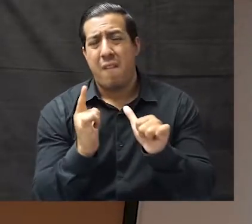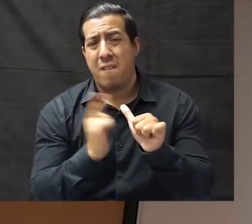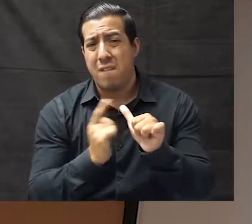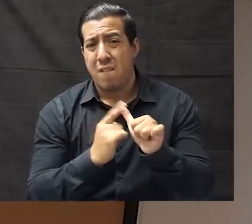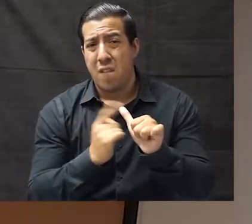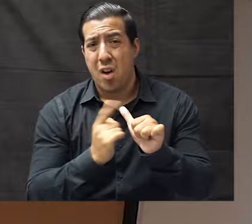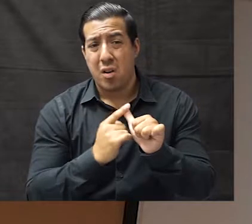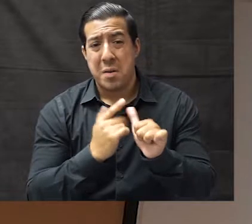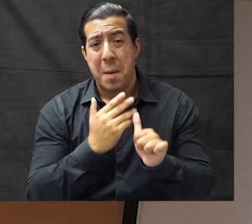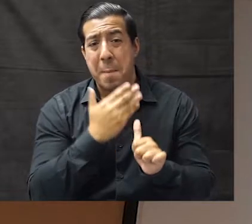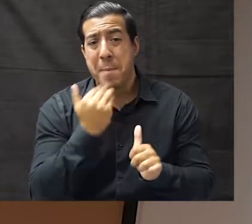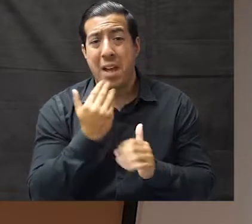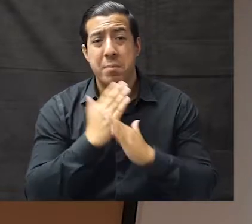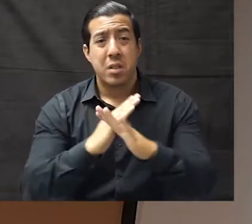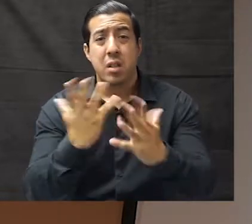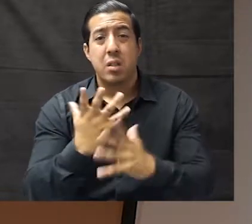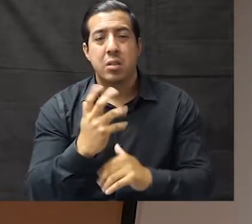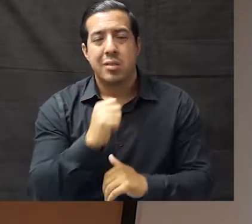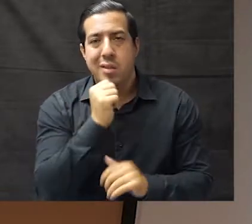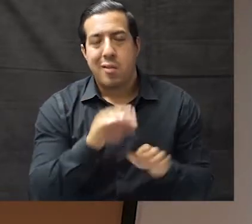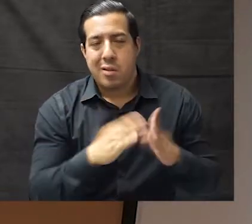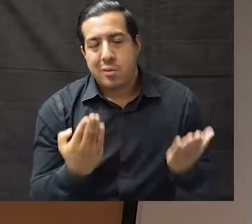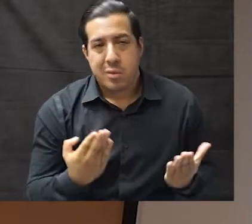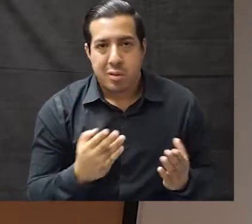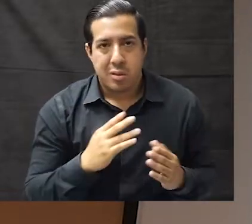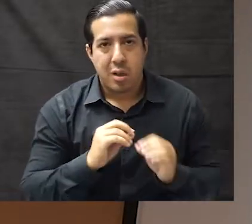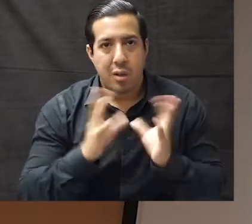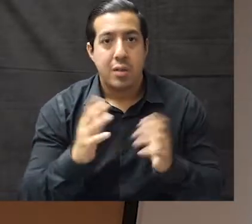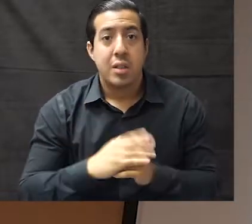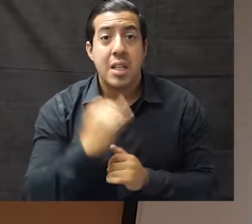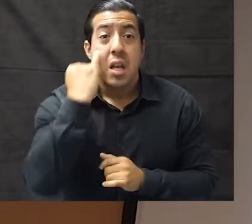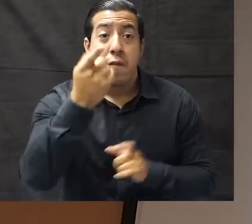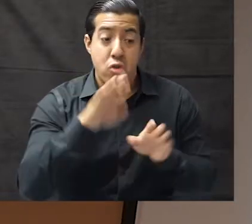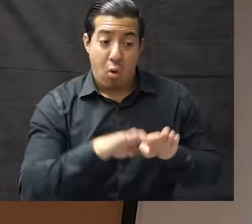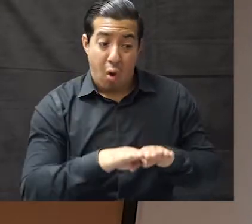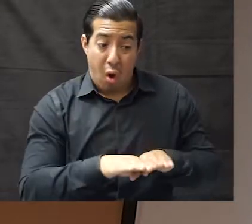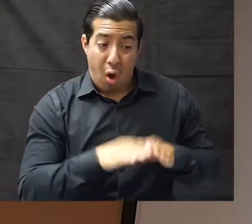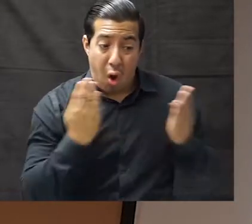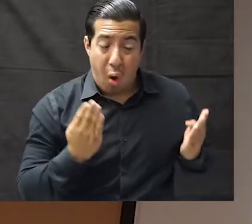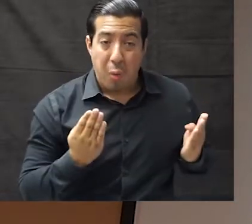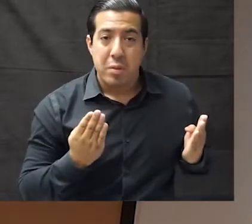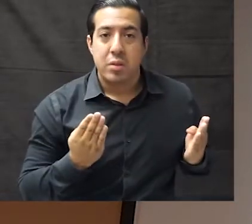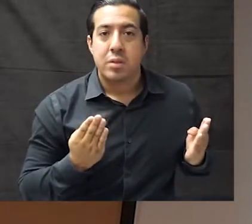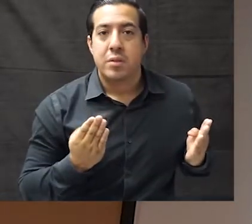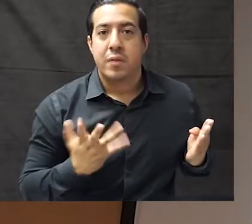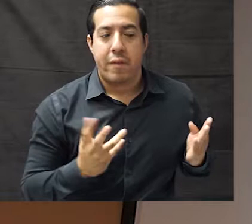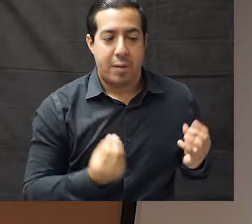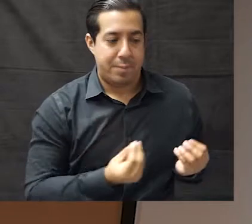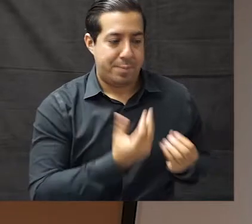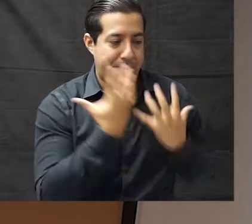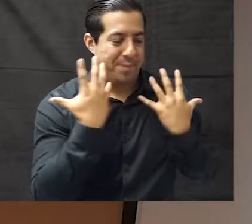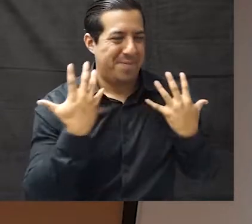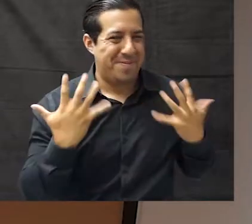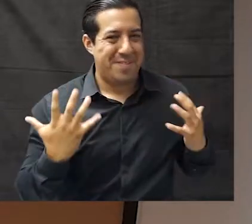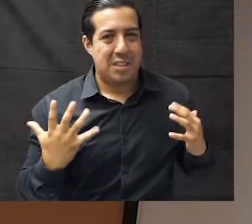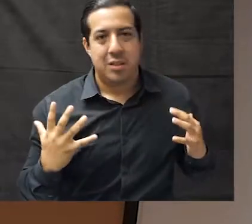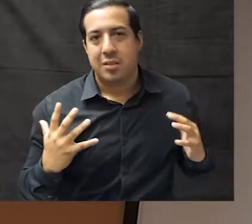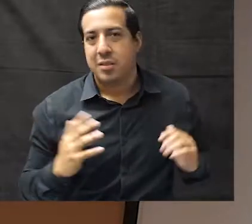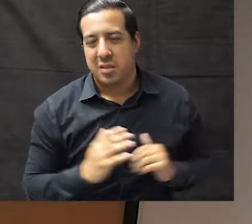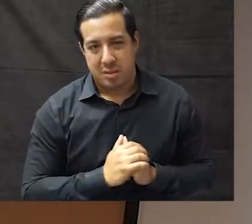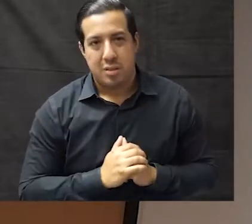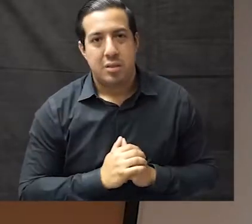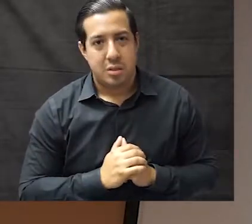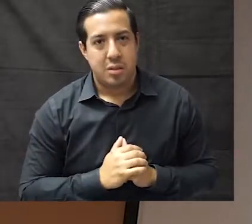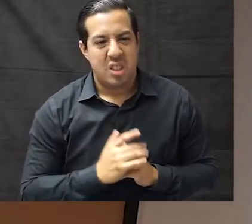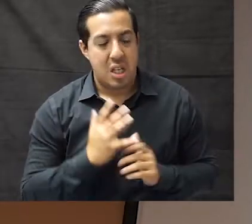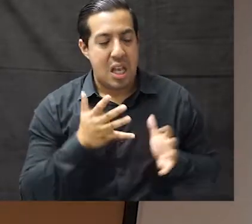be able to handle it. If you think you're around drug materials, stay vigilant, watch each other. If somebody starts showing those